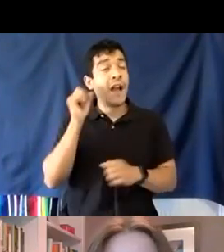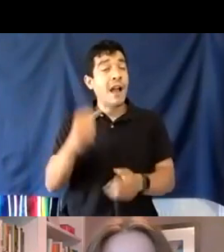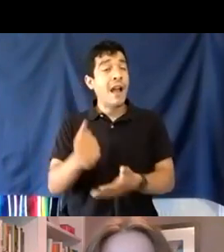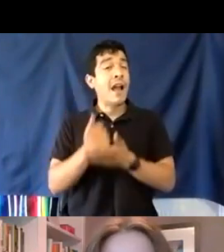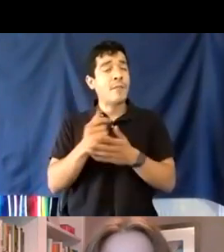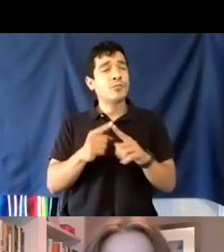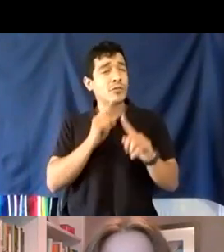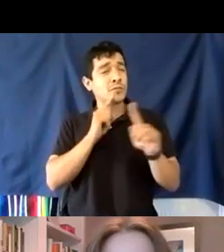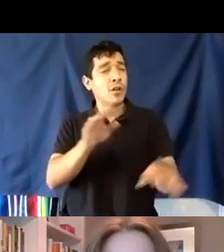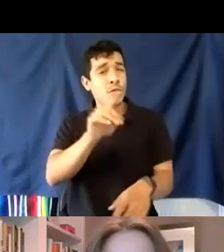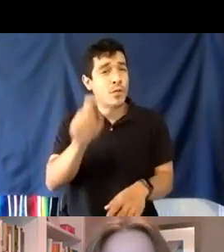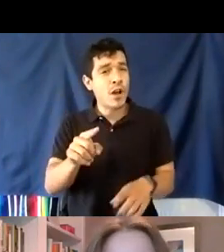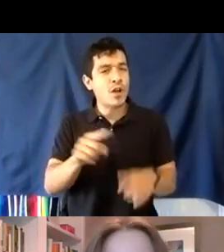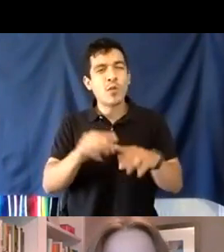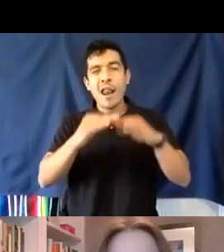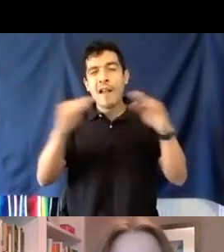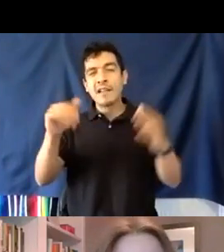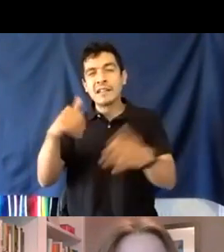is just to level set a little bit.